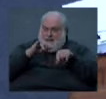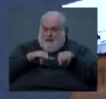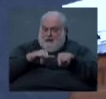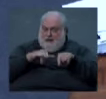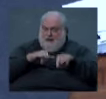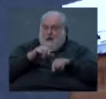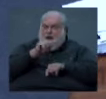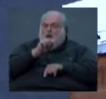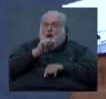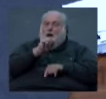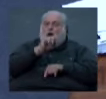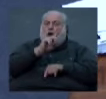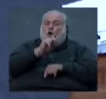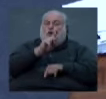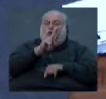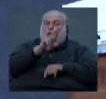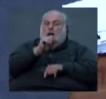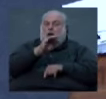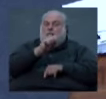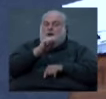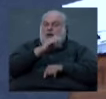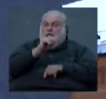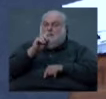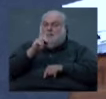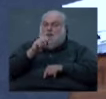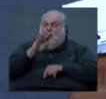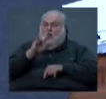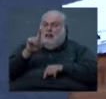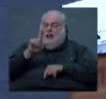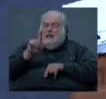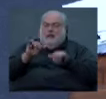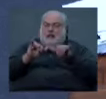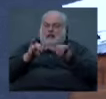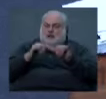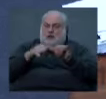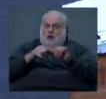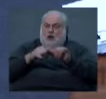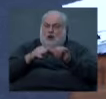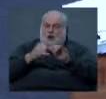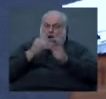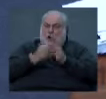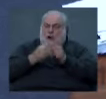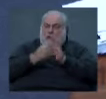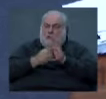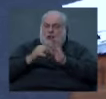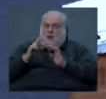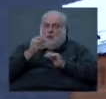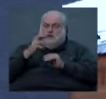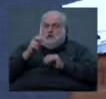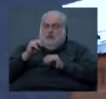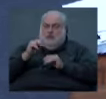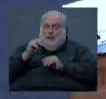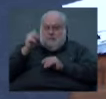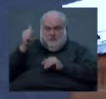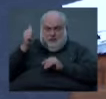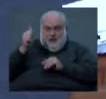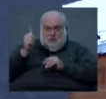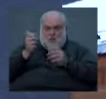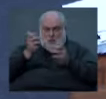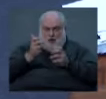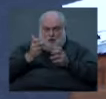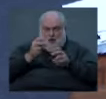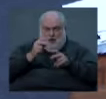is an engineering architectural firm that Director Richardson wishes to oversee the branding process of our area of Little